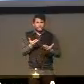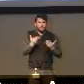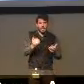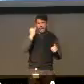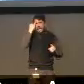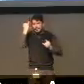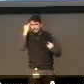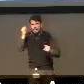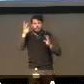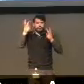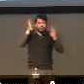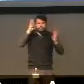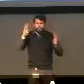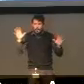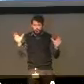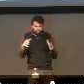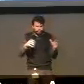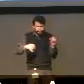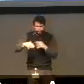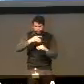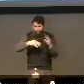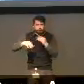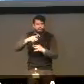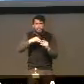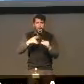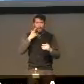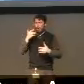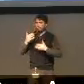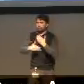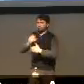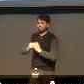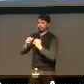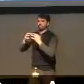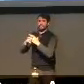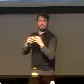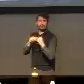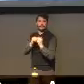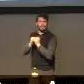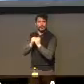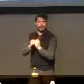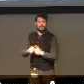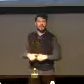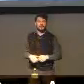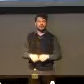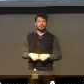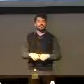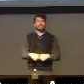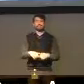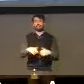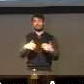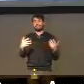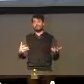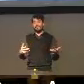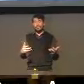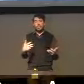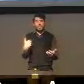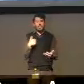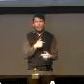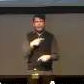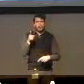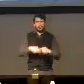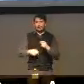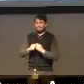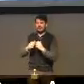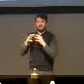solutions, and we all built that unit together. In addition to that, we could not have launched this unit without